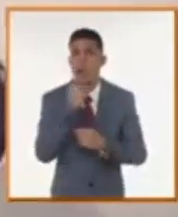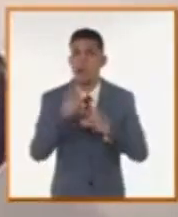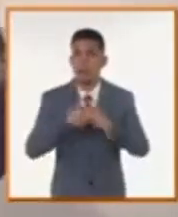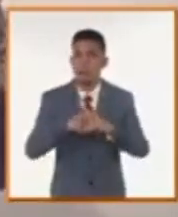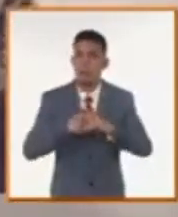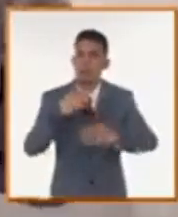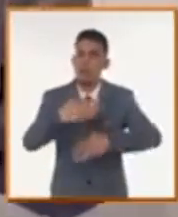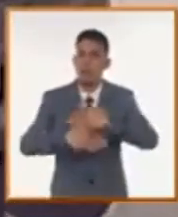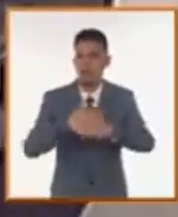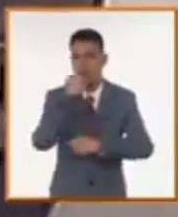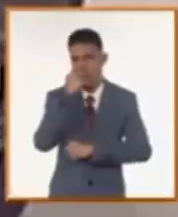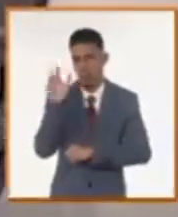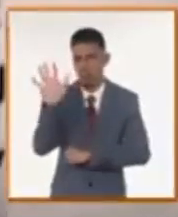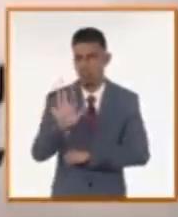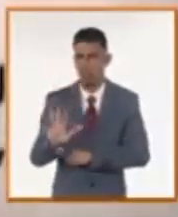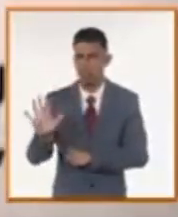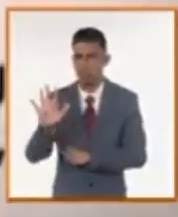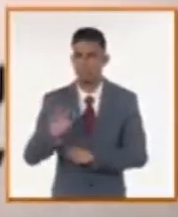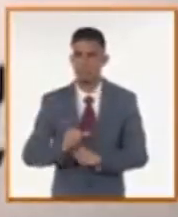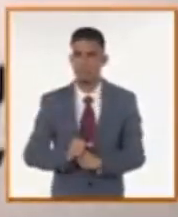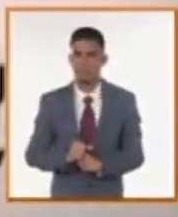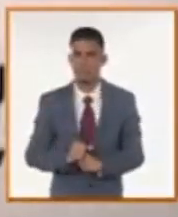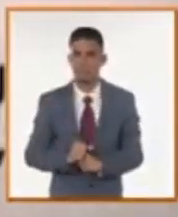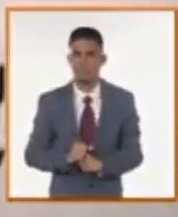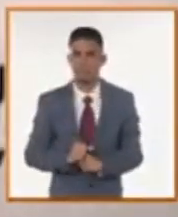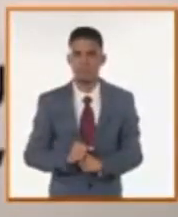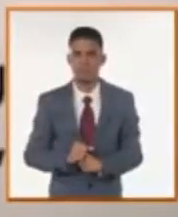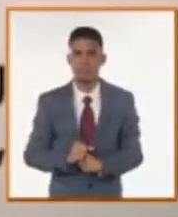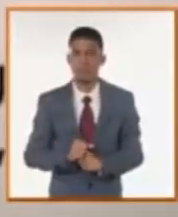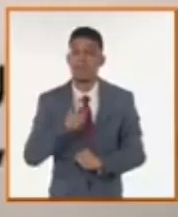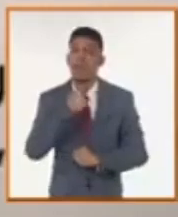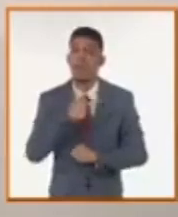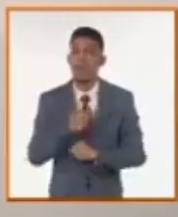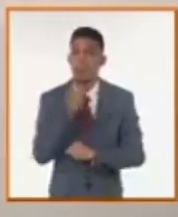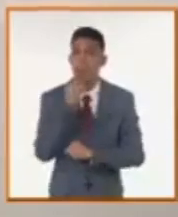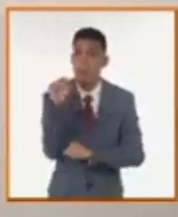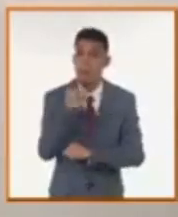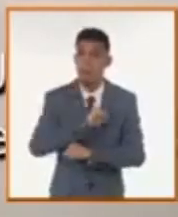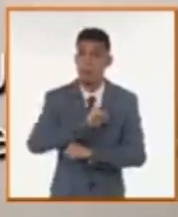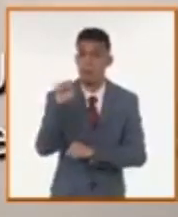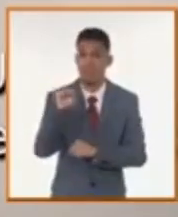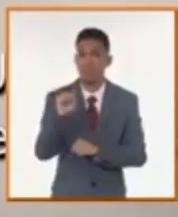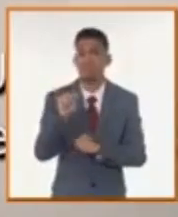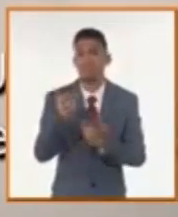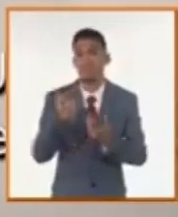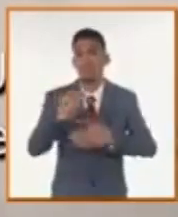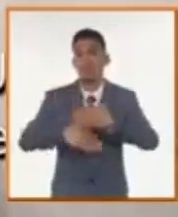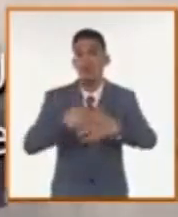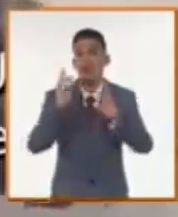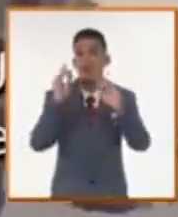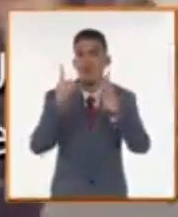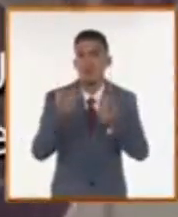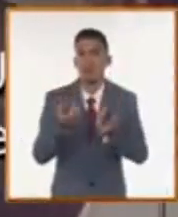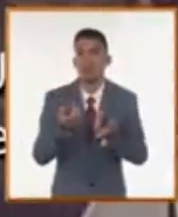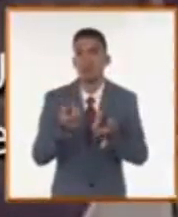A solution to part of the problem of Southern Africa, because si se logra esta solución política, if this political solution is attained,